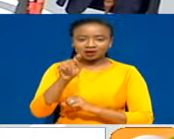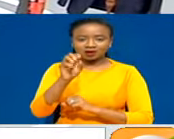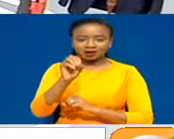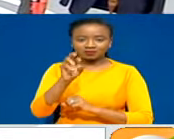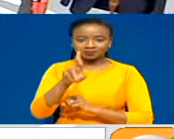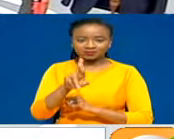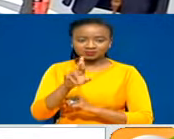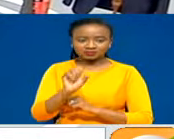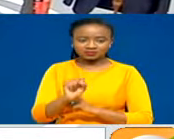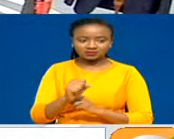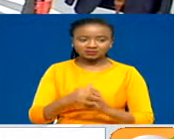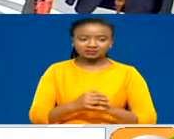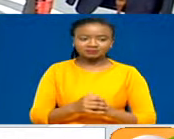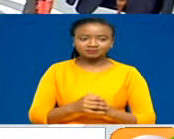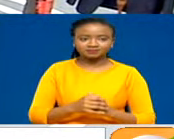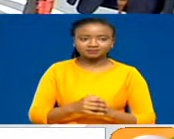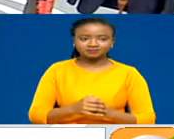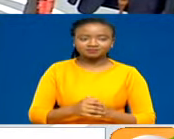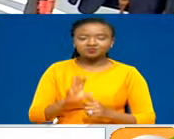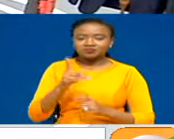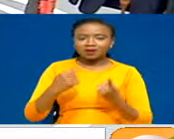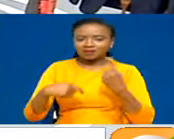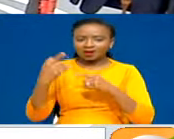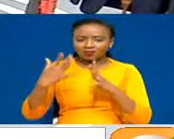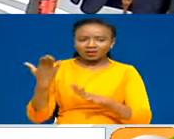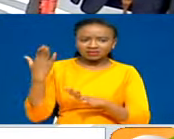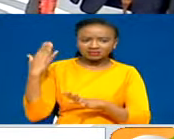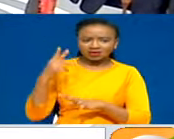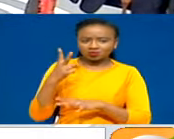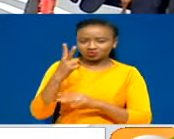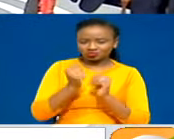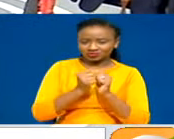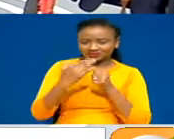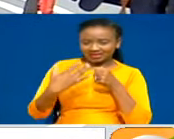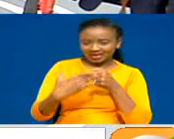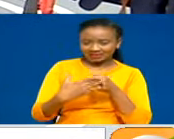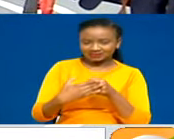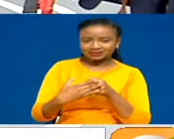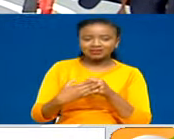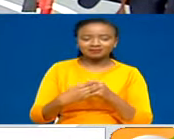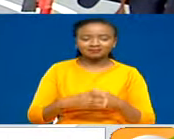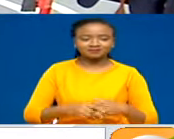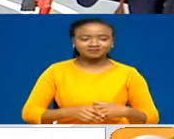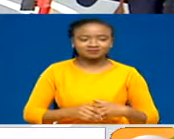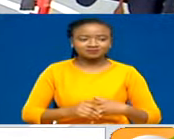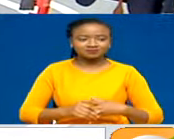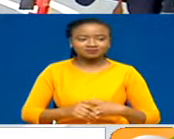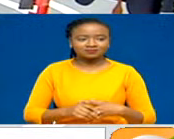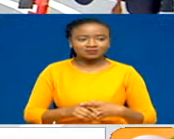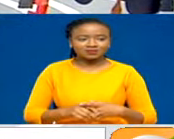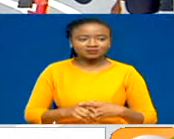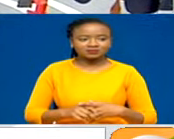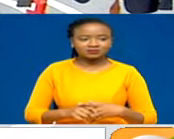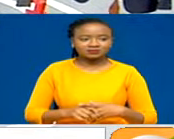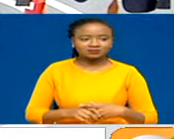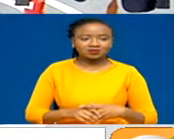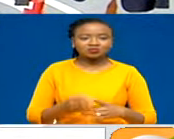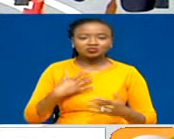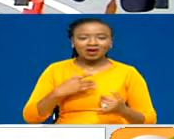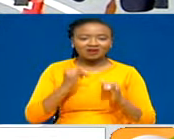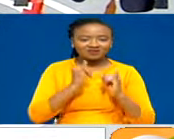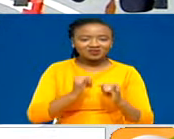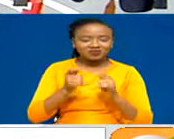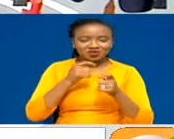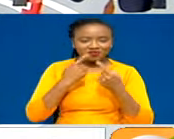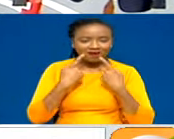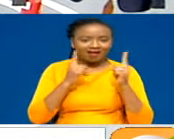franchise, the winners back in 2019. He's going to talk to us about a new announcement that he, a company